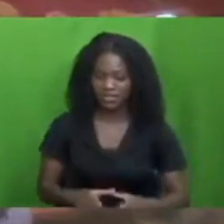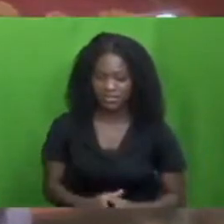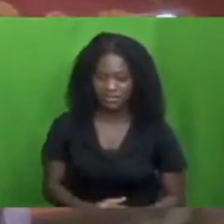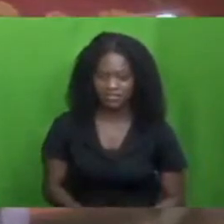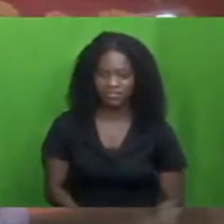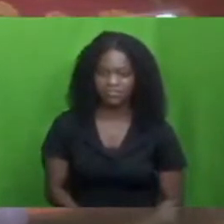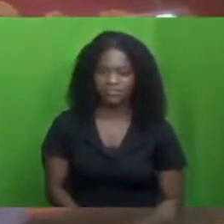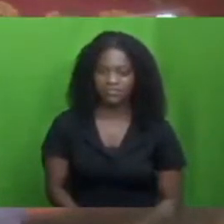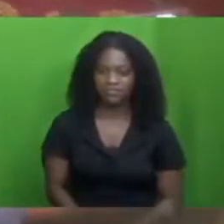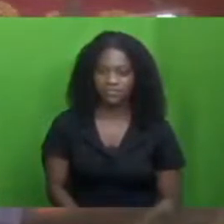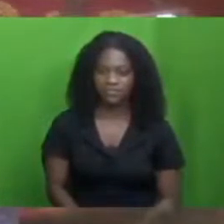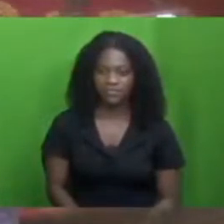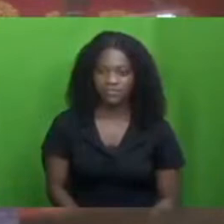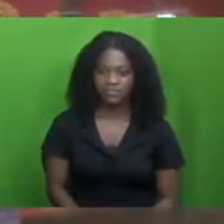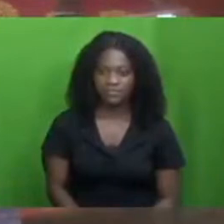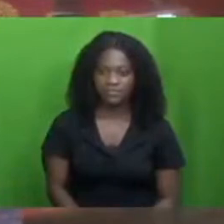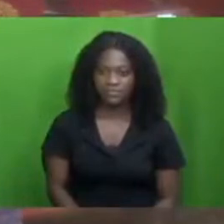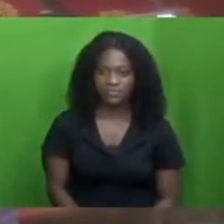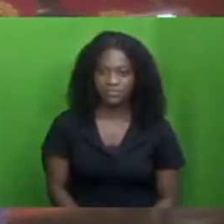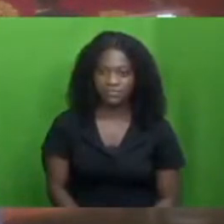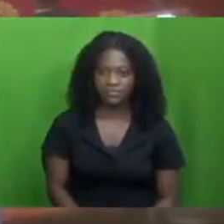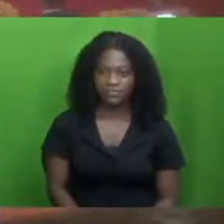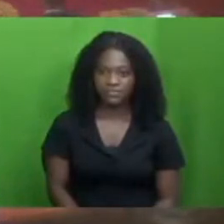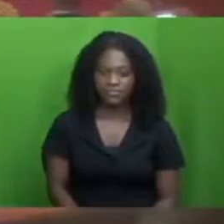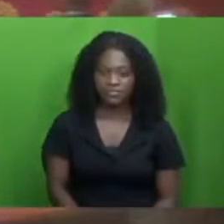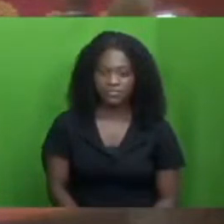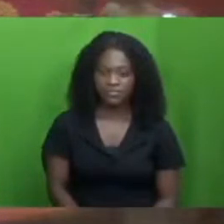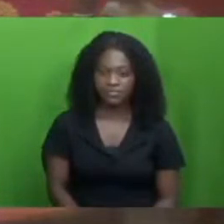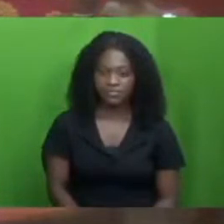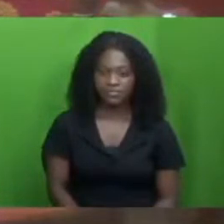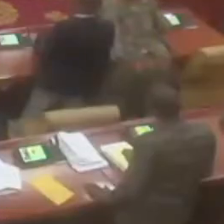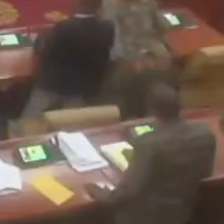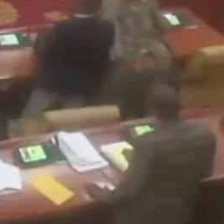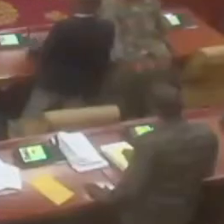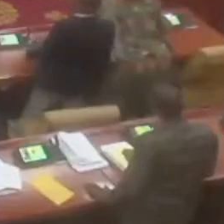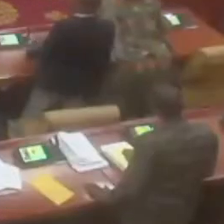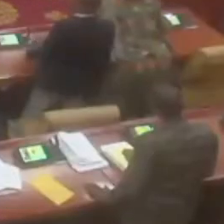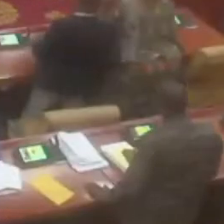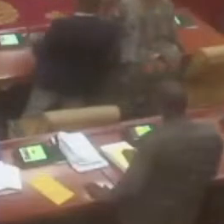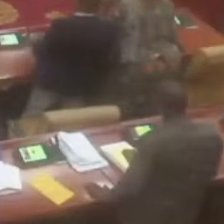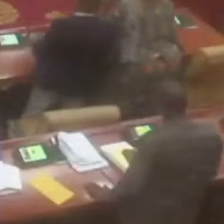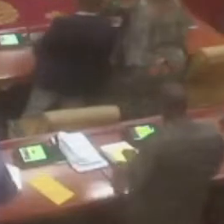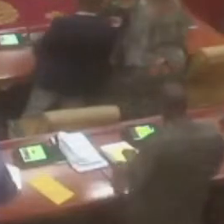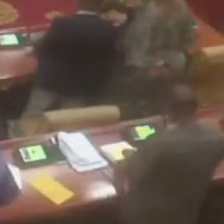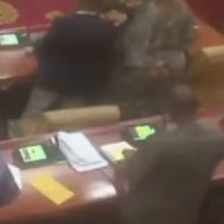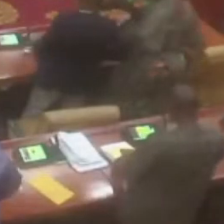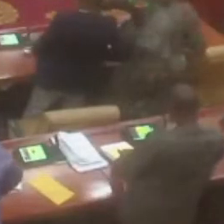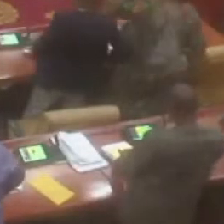the House and sitting is accordingly suspended.